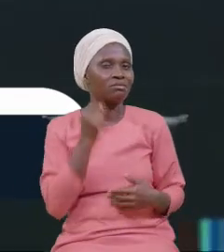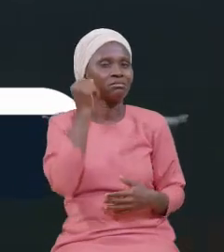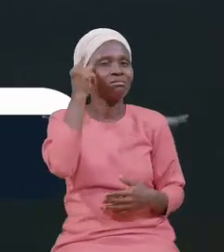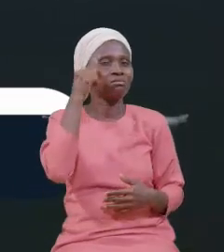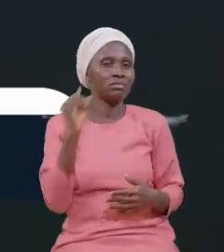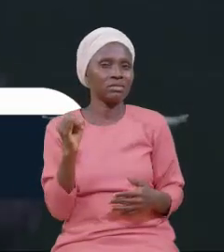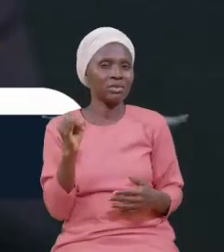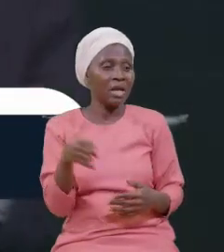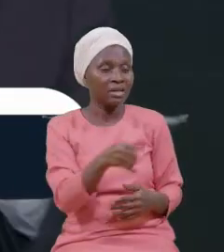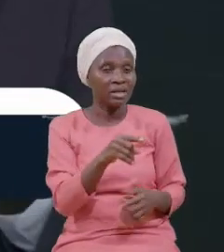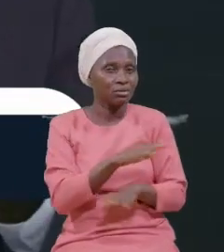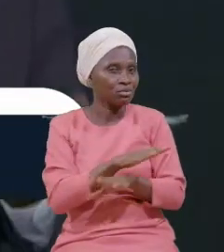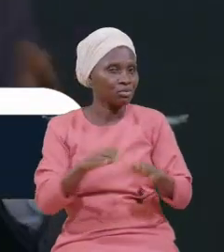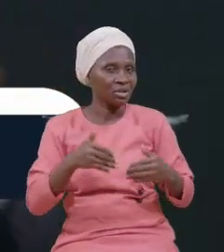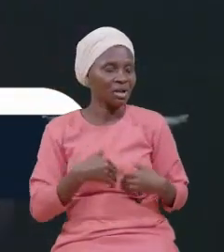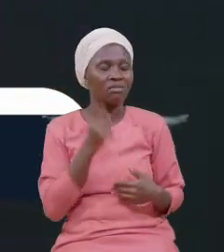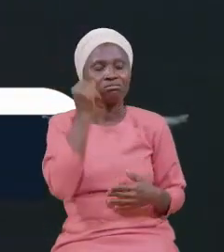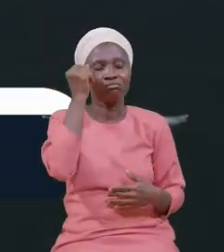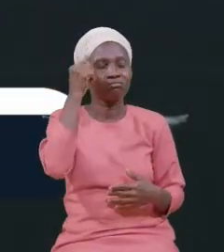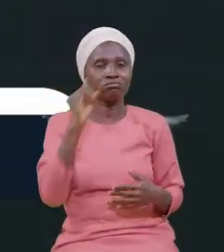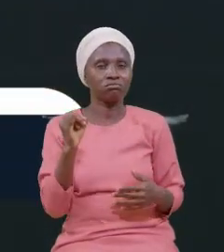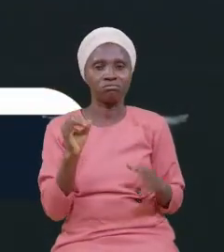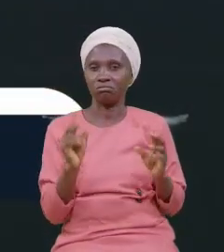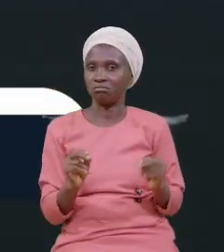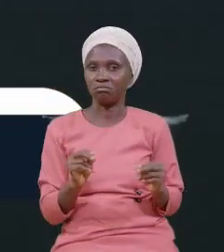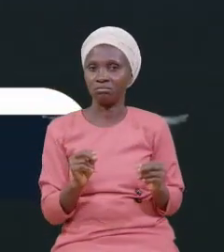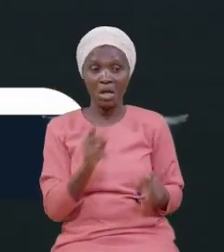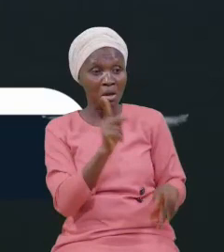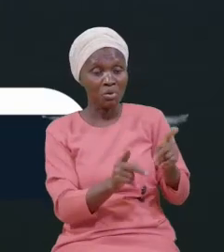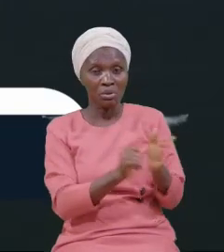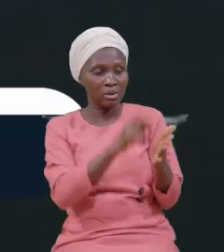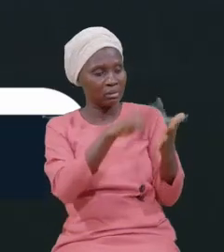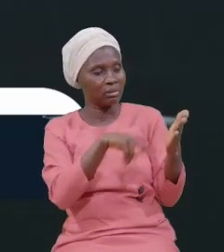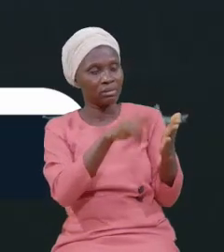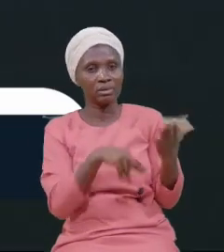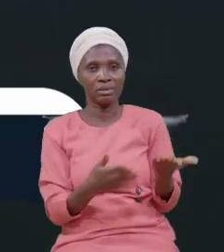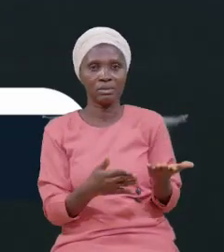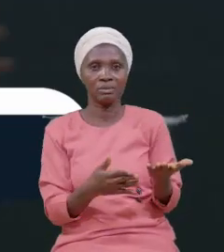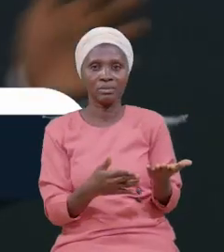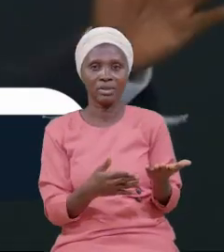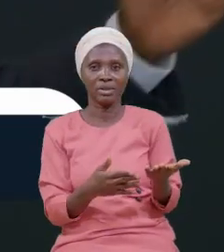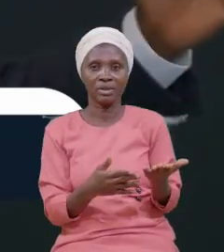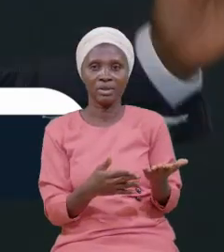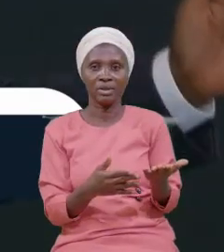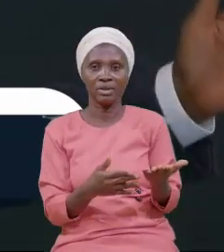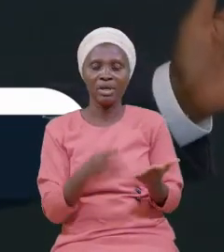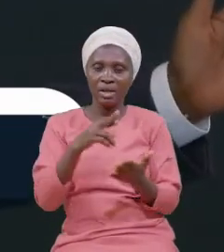without understanding. There are people that read, they have a system of reading the